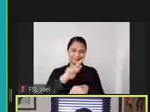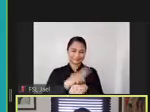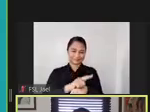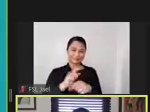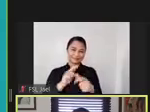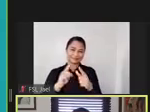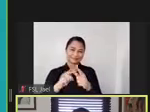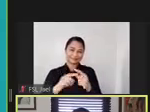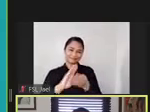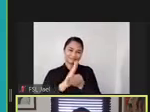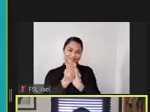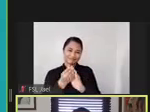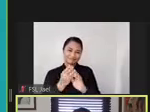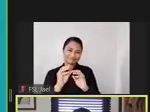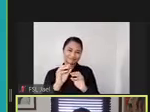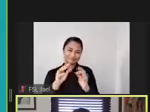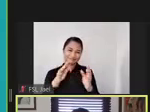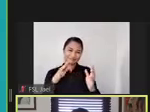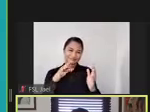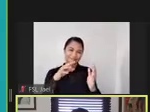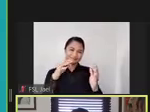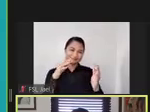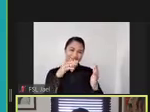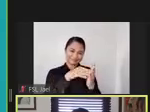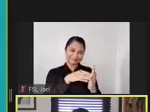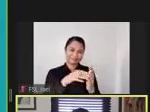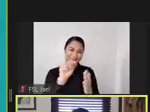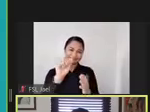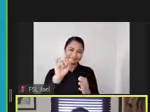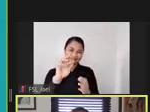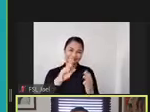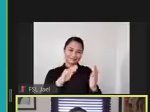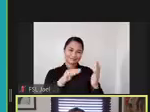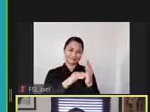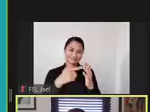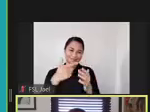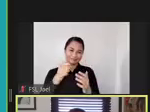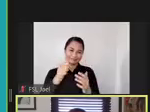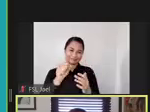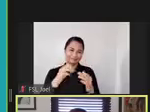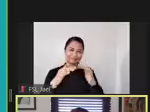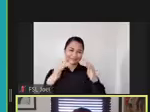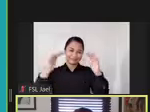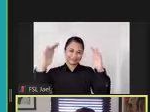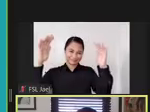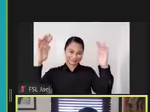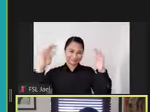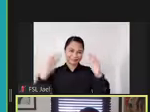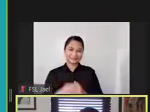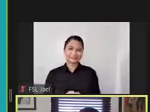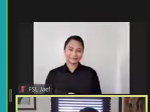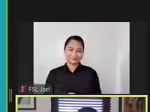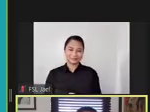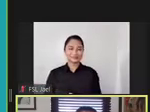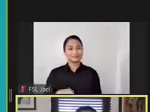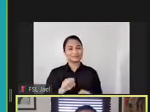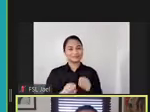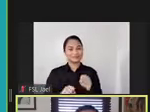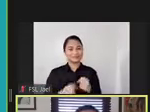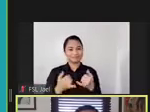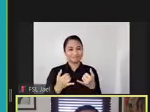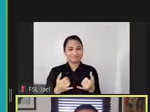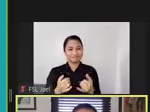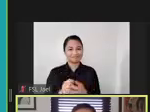IOC and the WWF, this pandemic has pushed us to work harder and to work